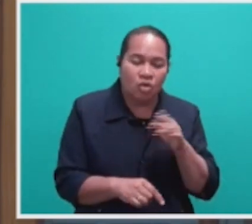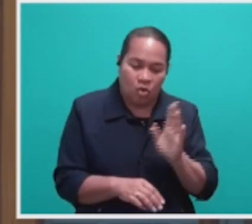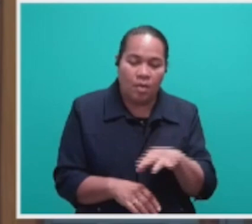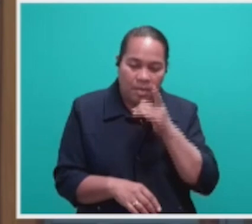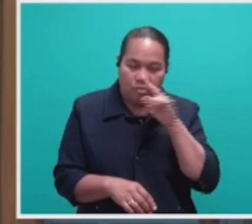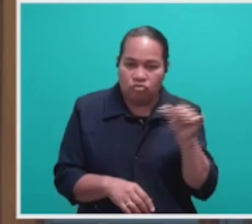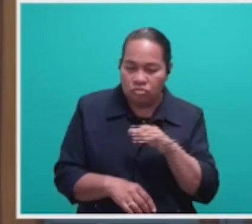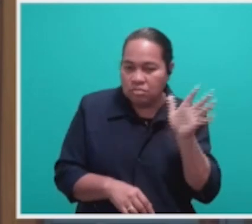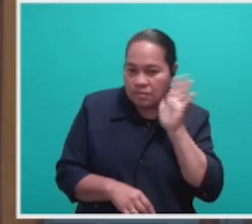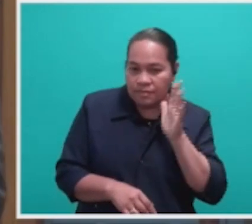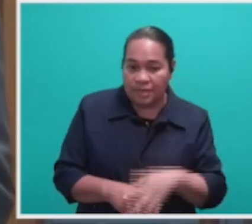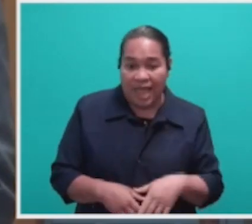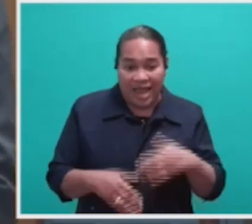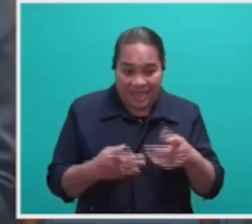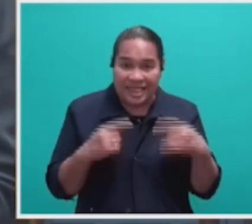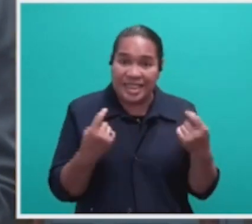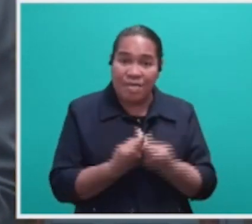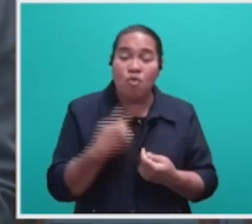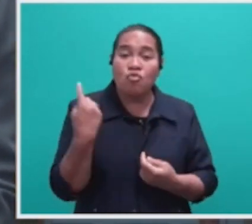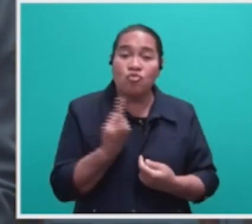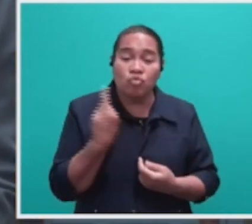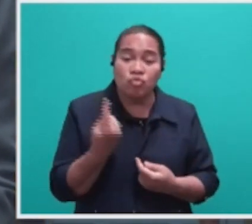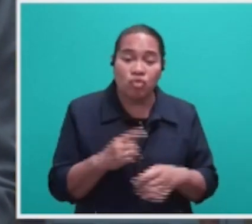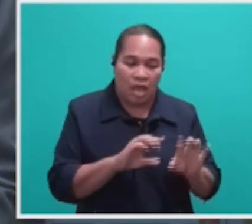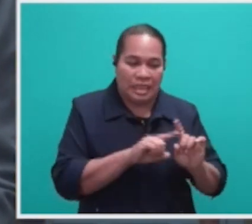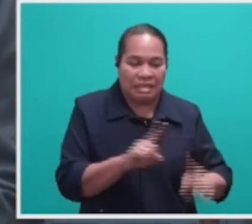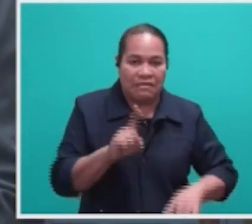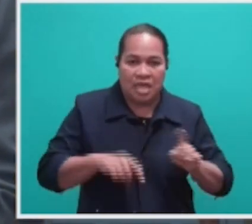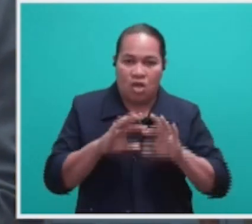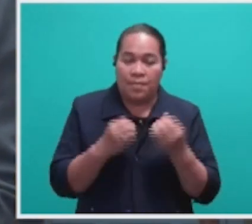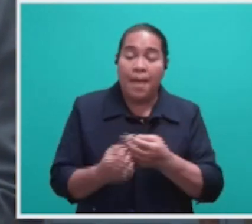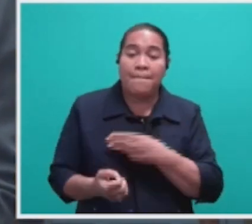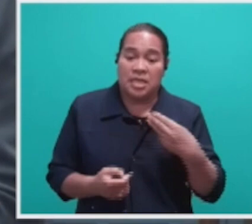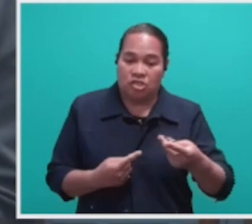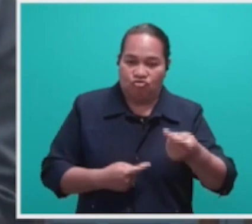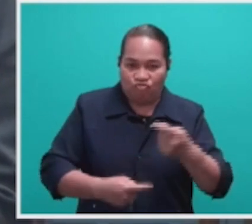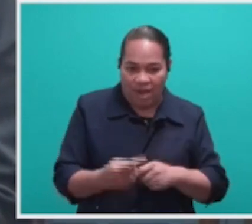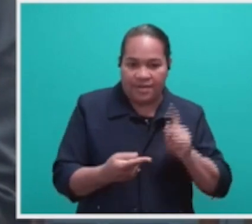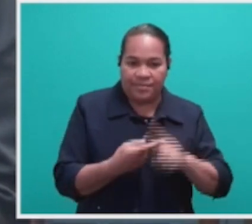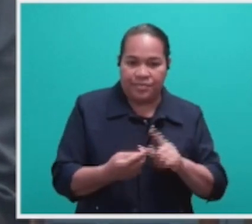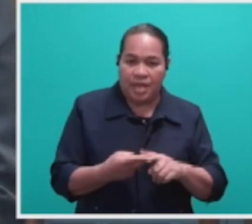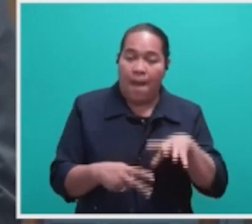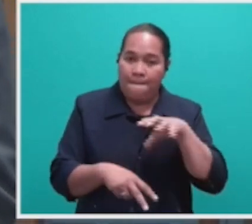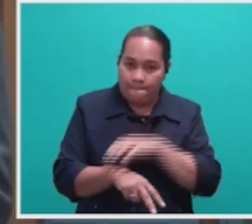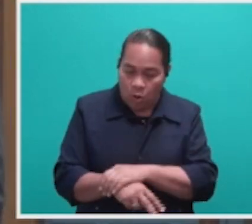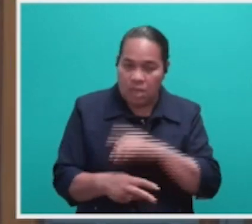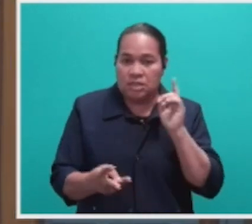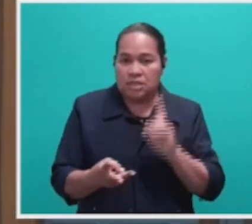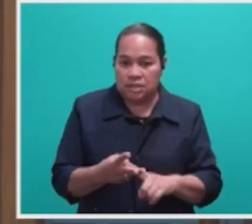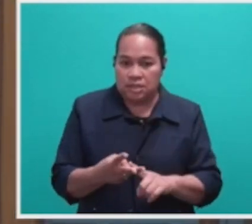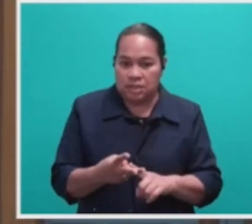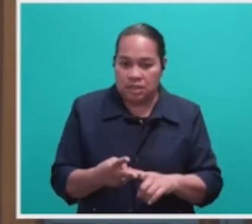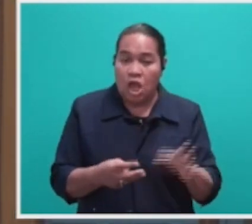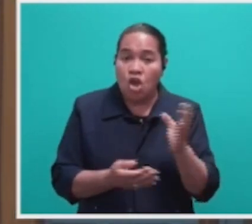Speaker, sir, the task force at the moment comprises of the following agencies: the Ministry of Trade, Fiji Police Force,